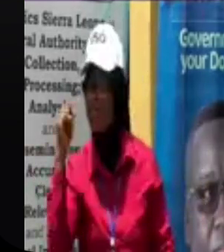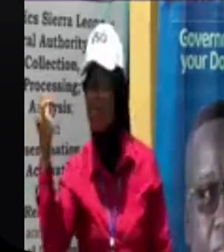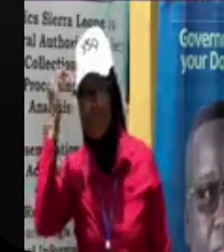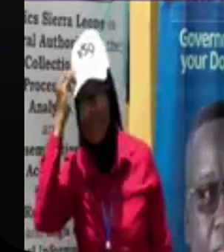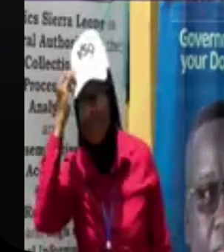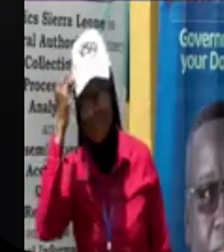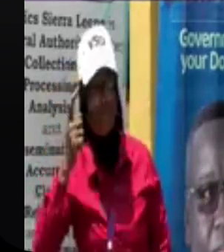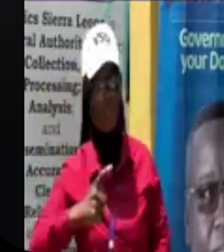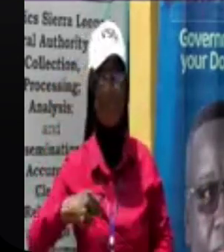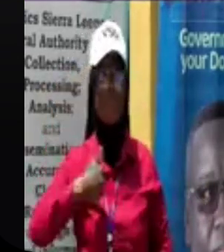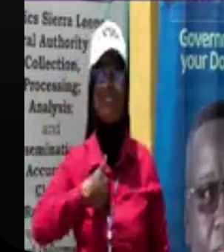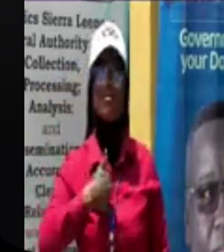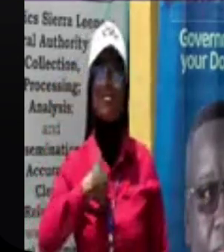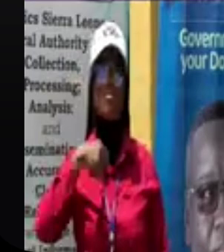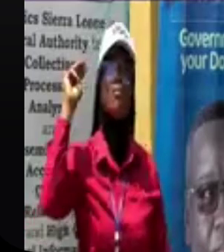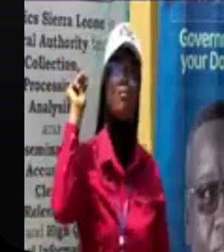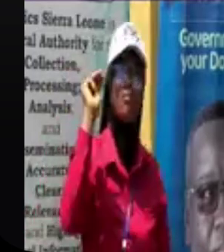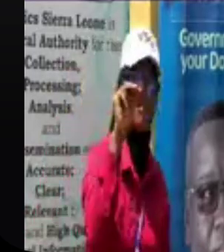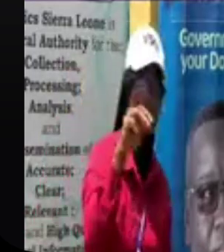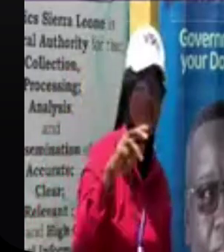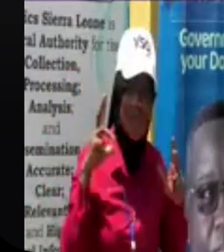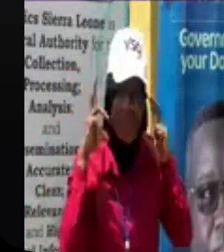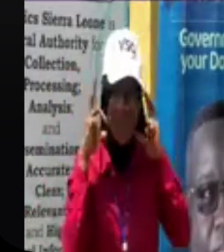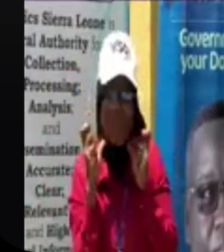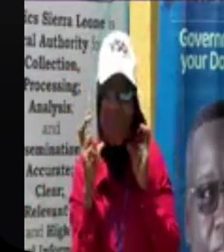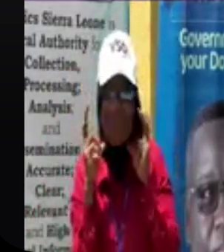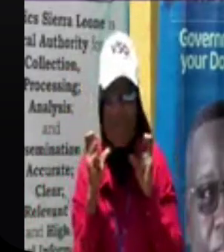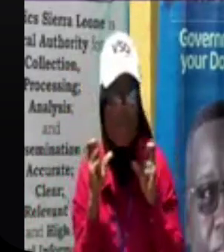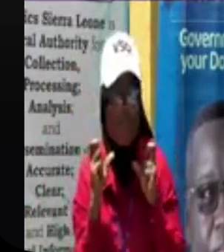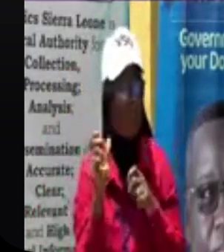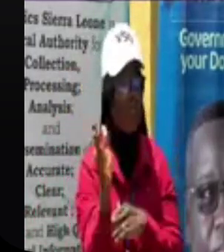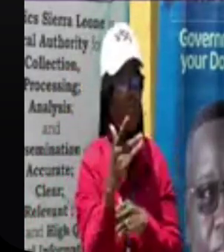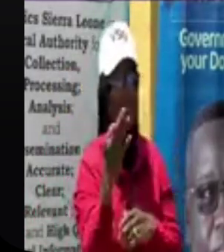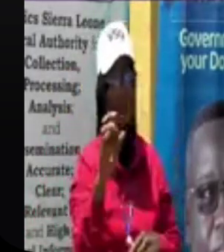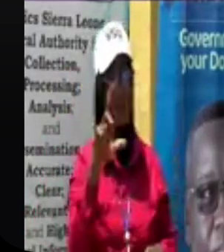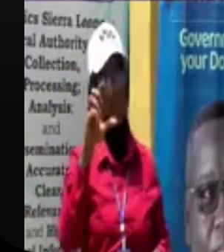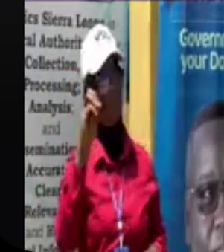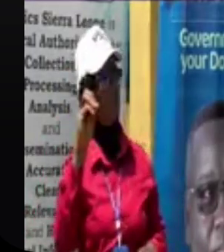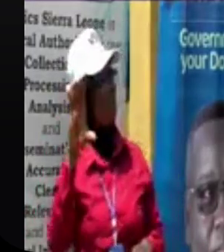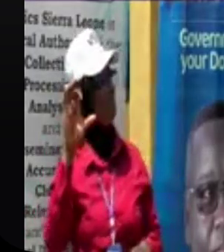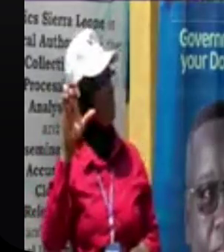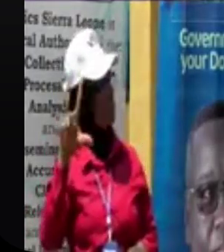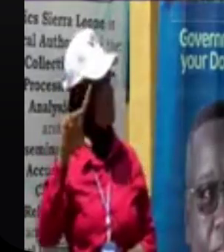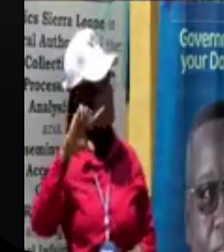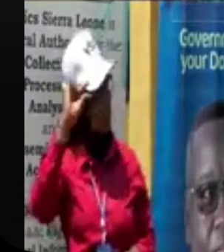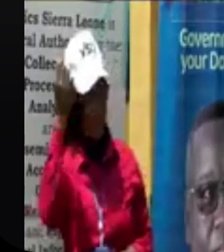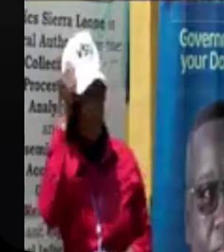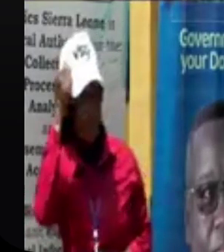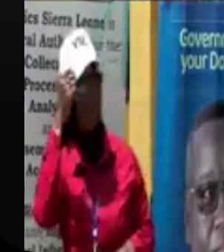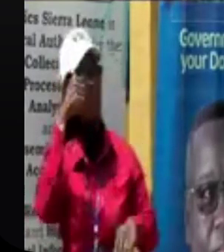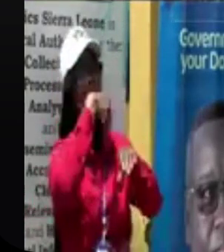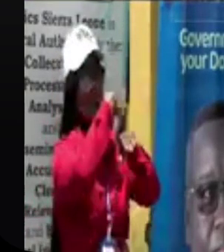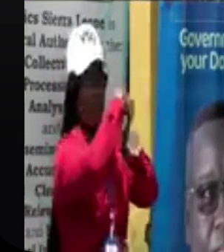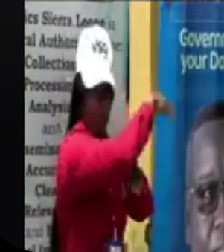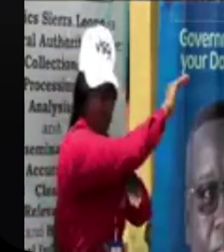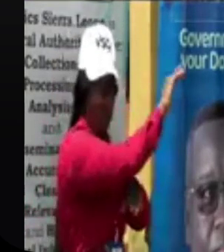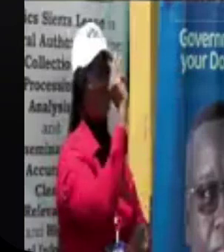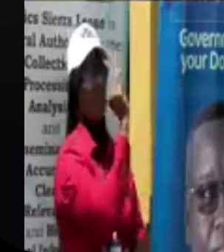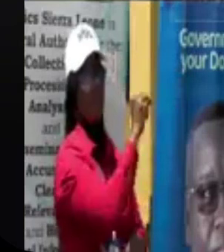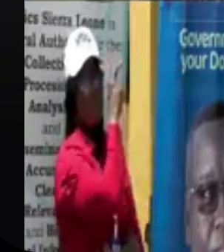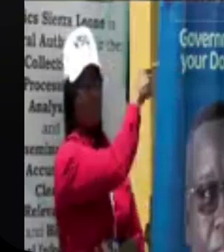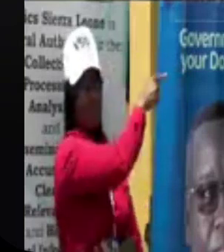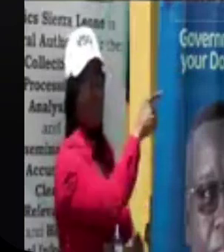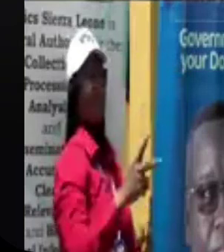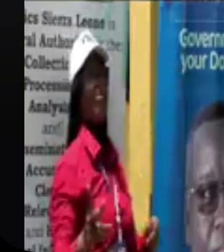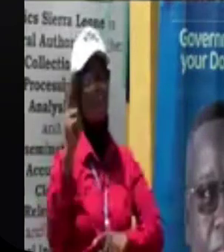a messenger, not so. I see you don't hear me. So you see, Minister of Local Government there, we all, when they get that message, they go carry and go inside